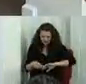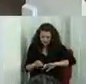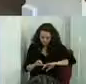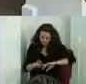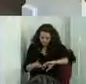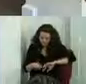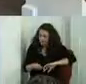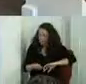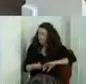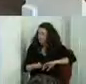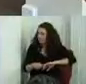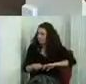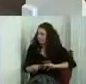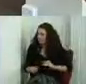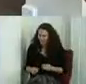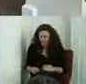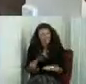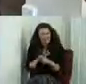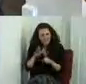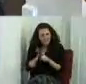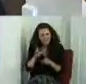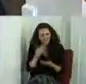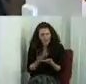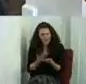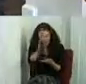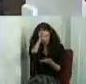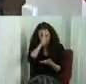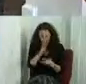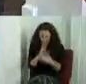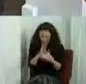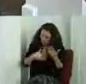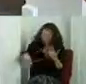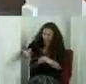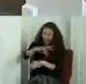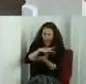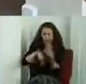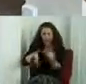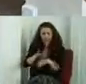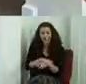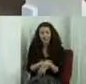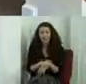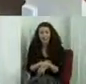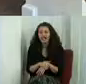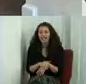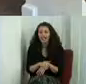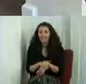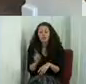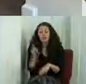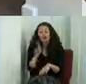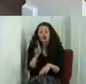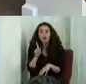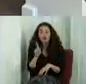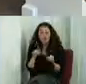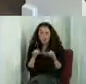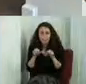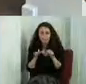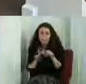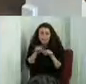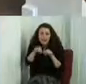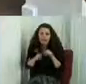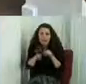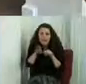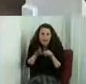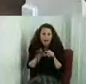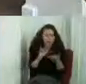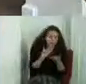There's enough of a good God to go around in this place this morning, no matter where you are on that continuum. You know, even as pastor,